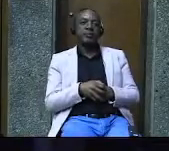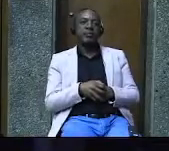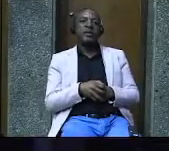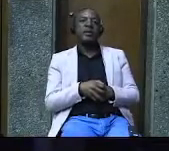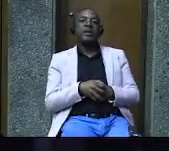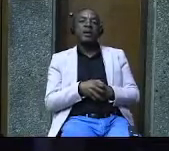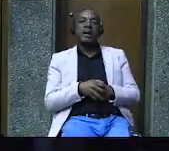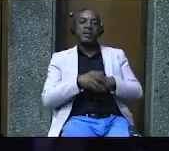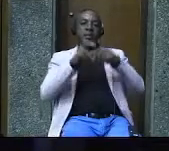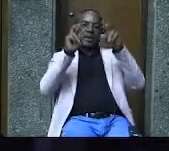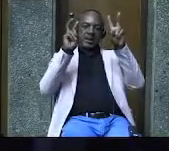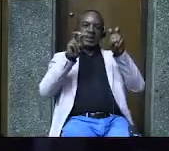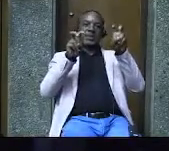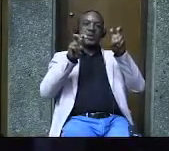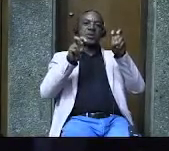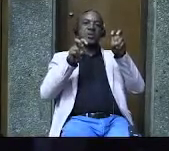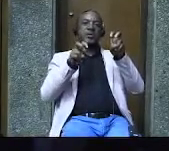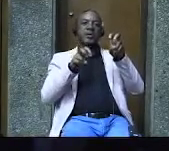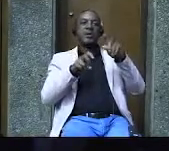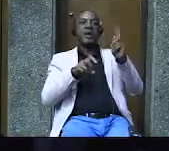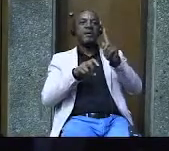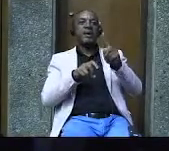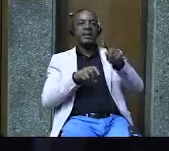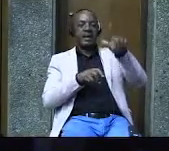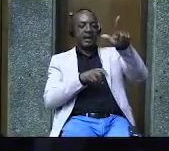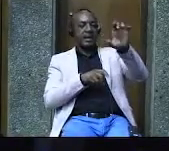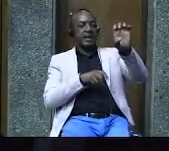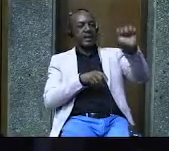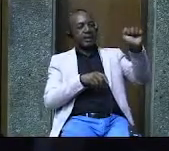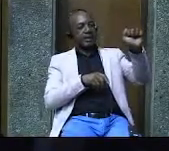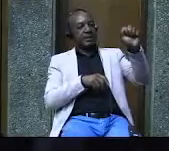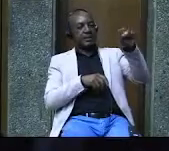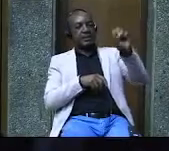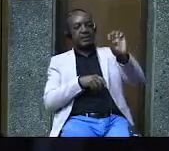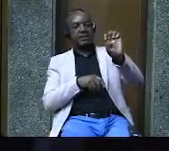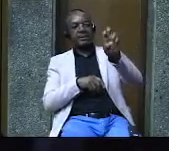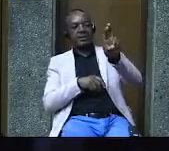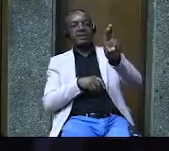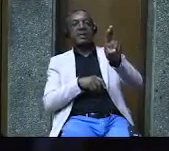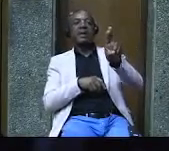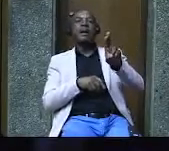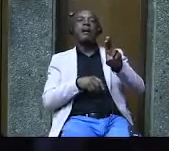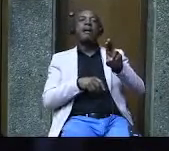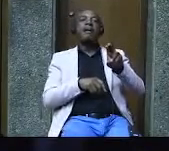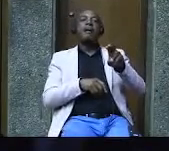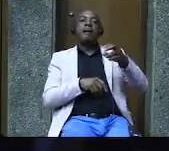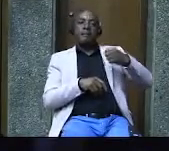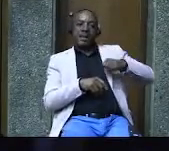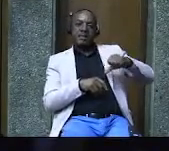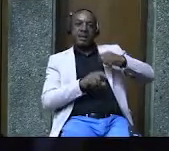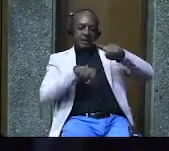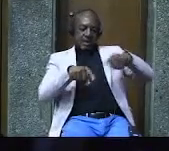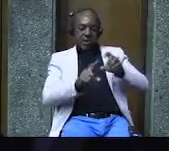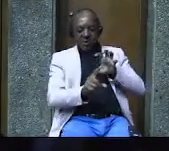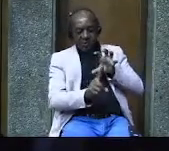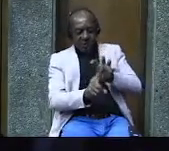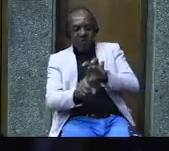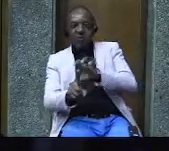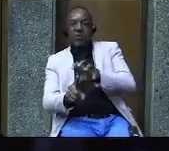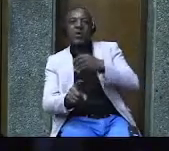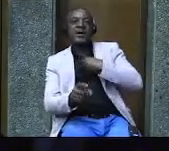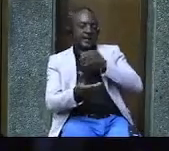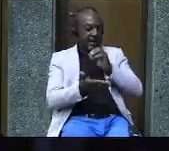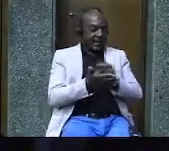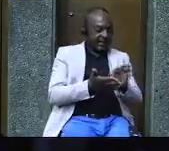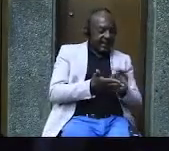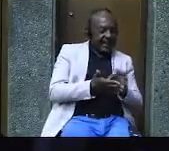tabeng ya di lease masipala a ska re patalisa because diganga tseo di cleanwa ke rona a di